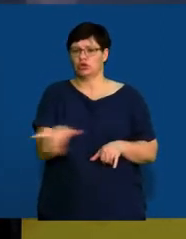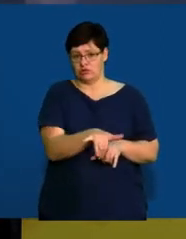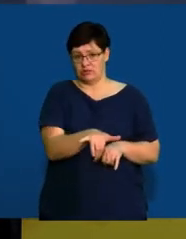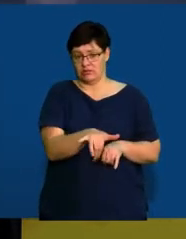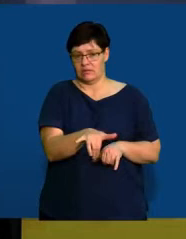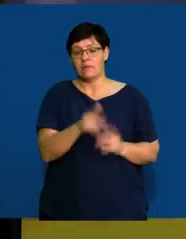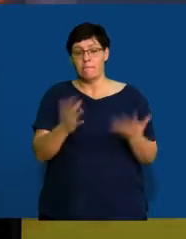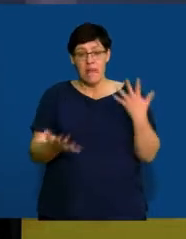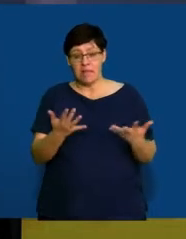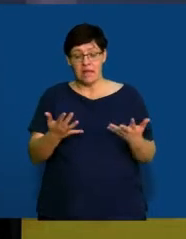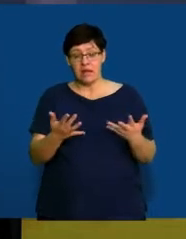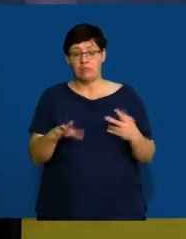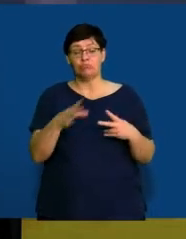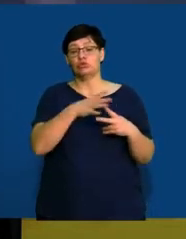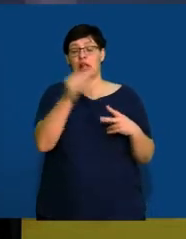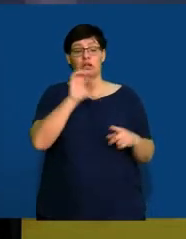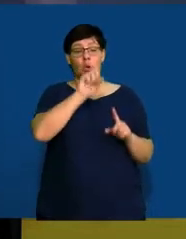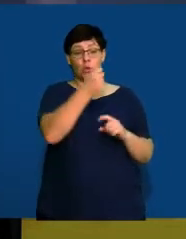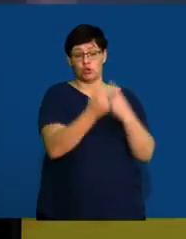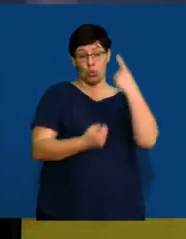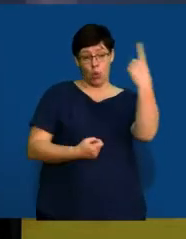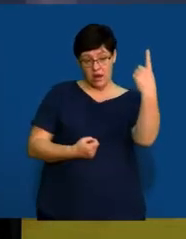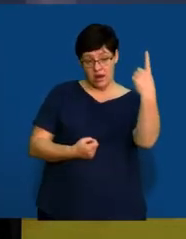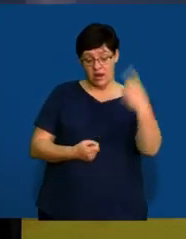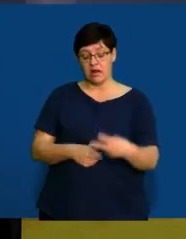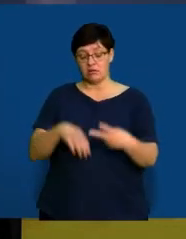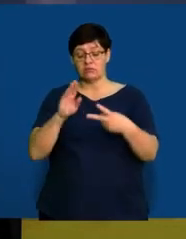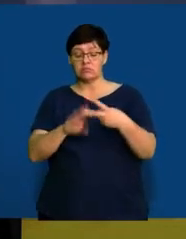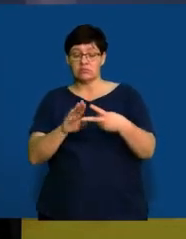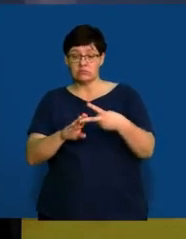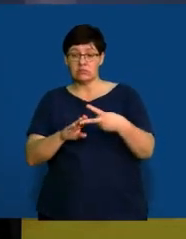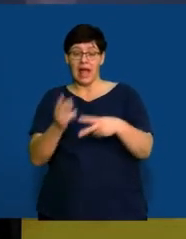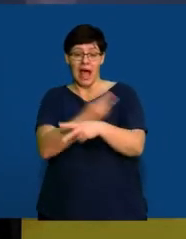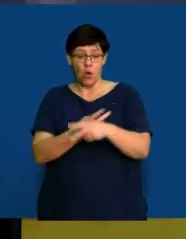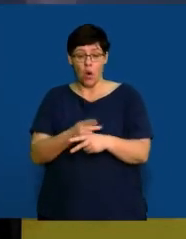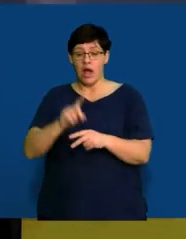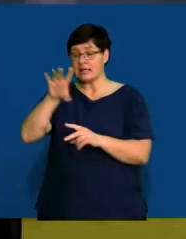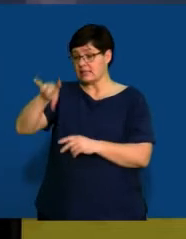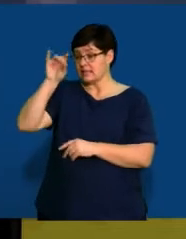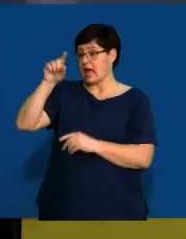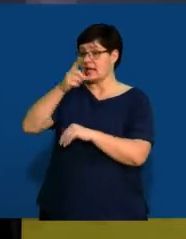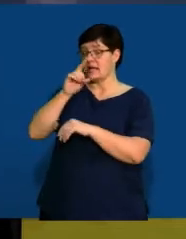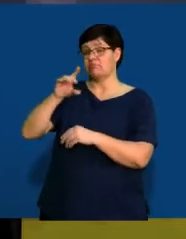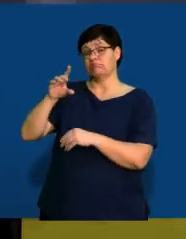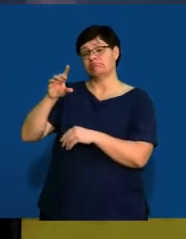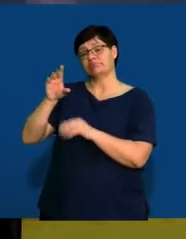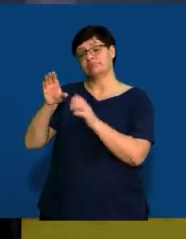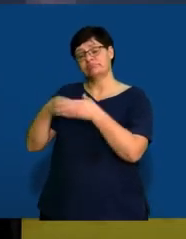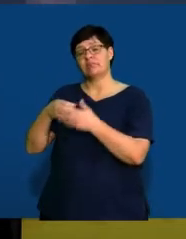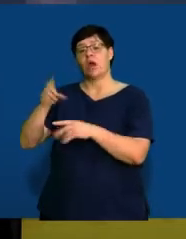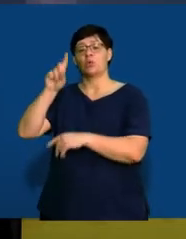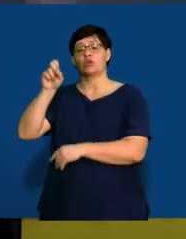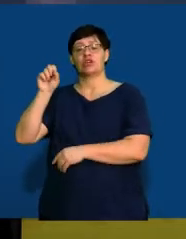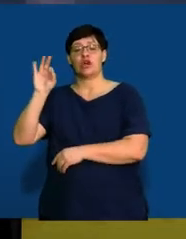selected in your 1st hour question 1, in your 2nd hour question 3. In your 3rd hour, you have to choose